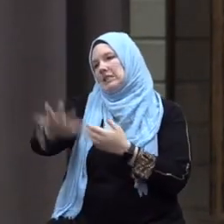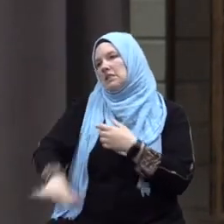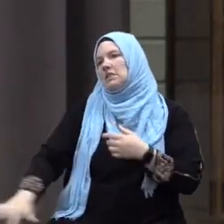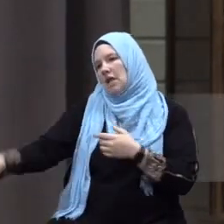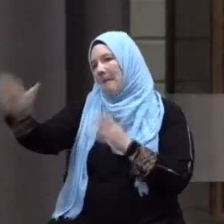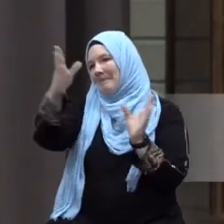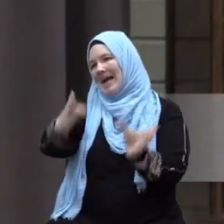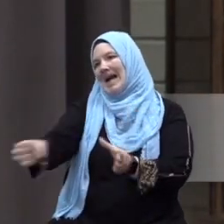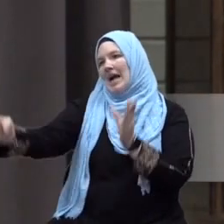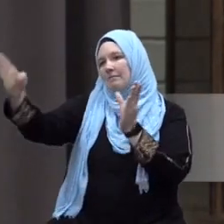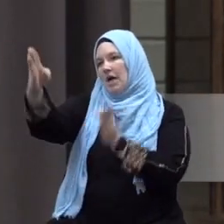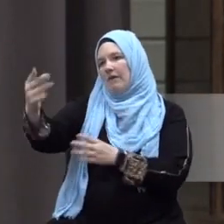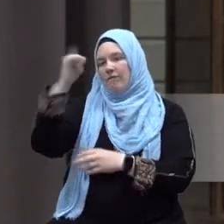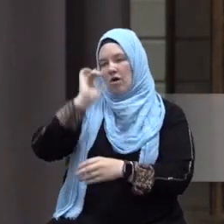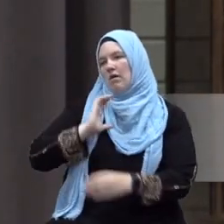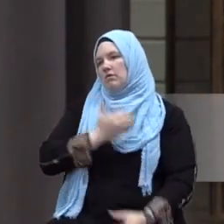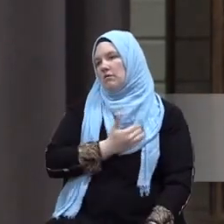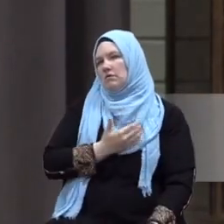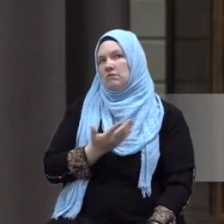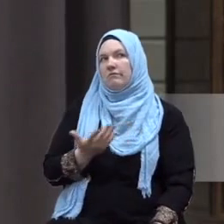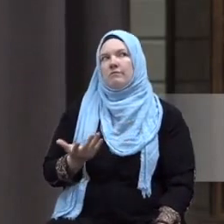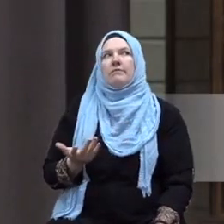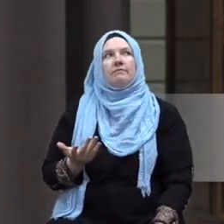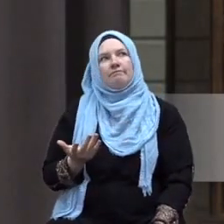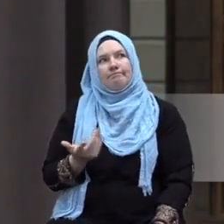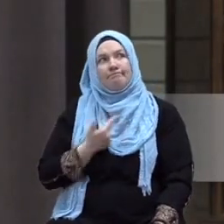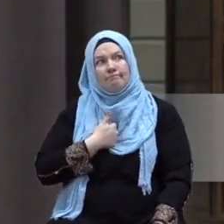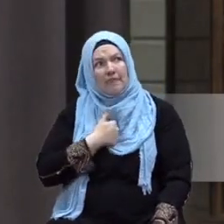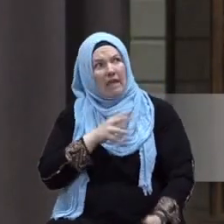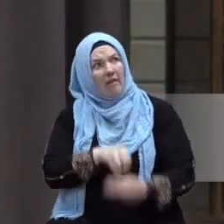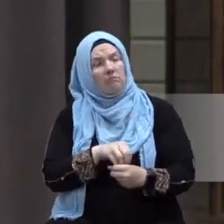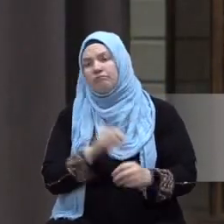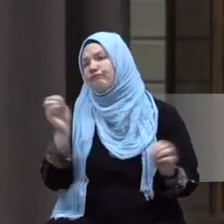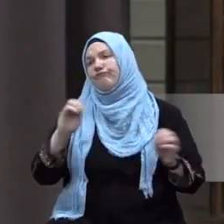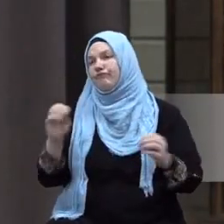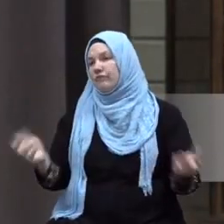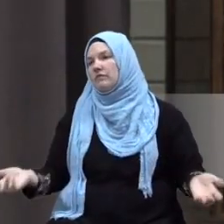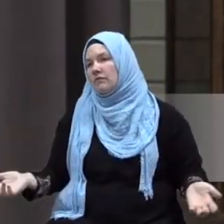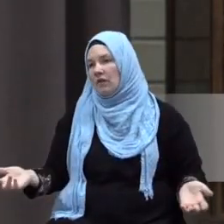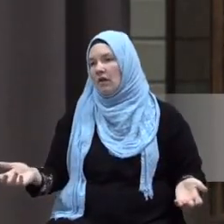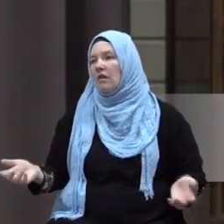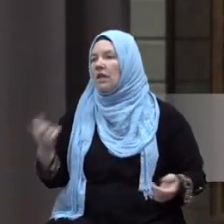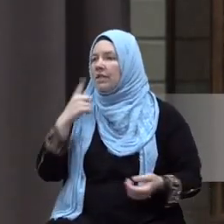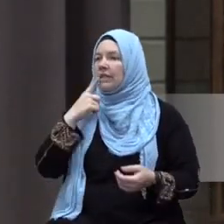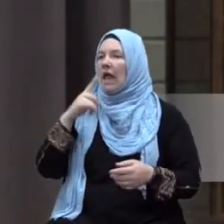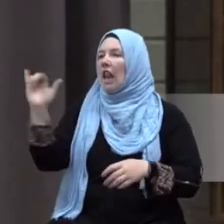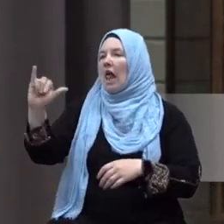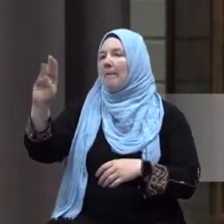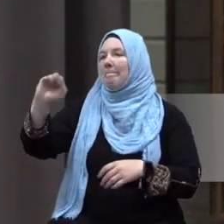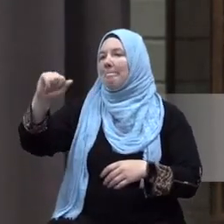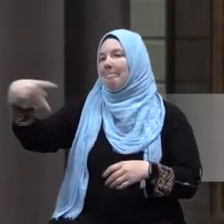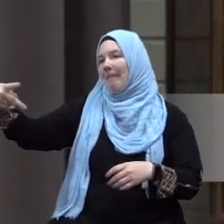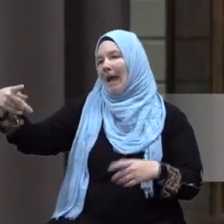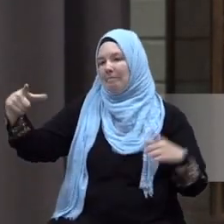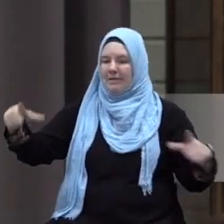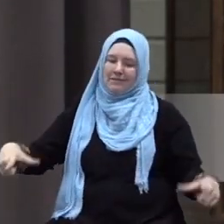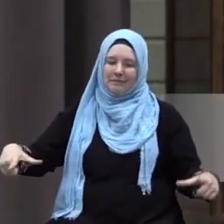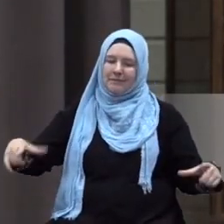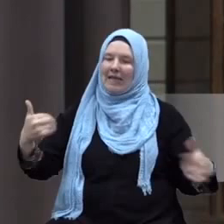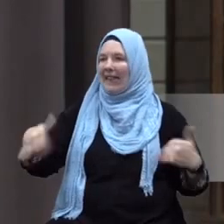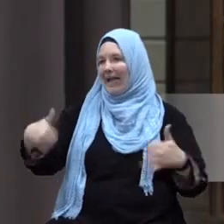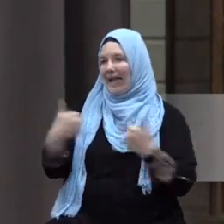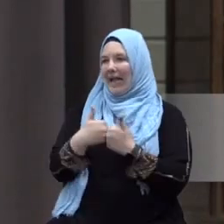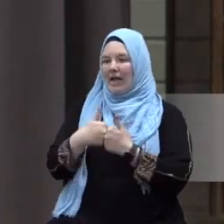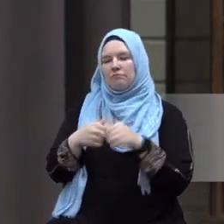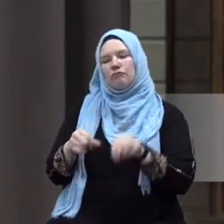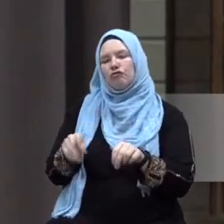And we are used as chess pieces. They move us about and around however